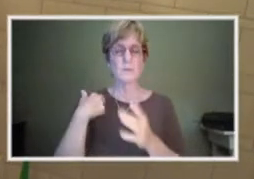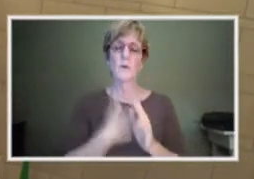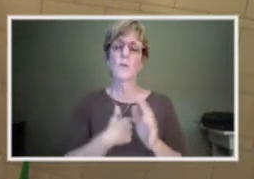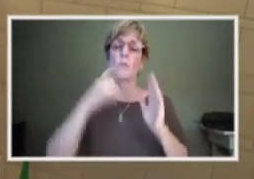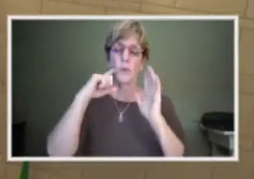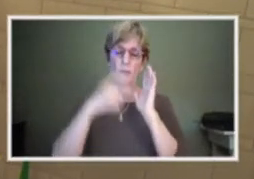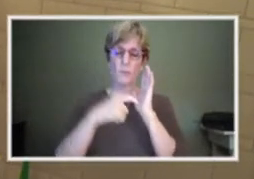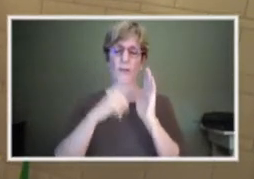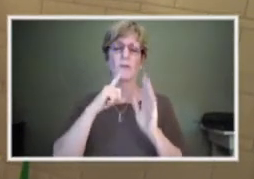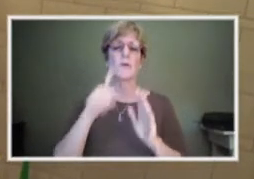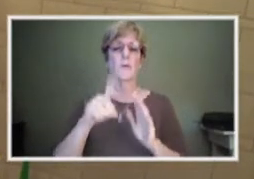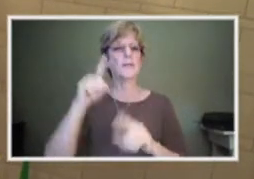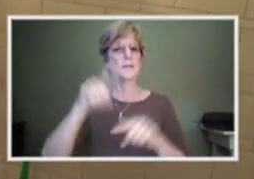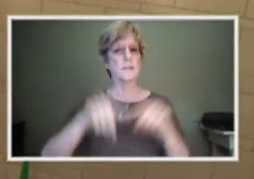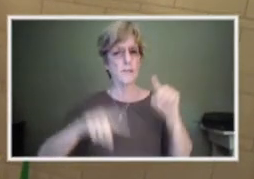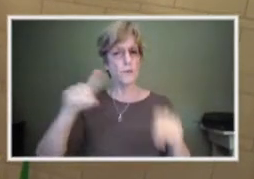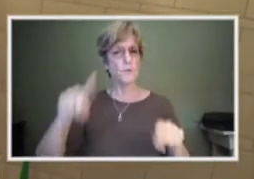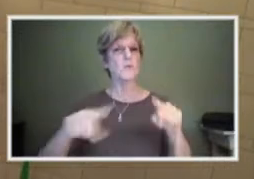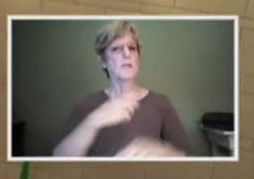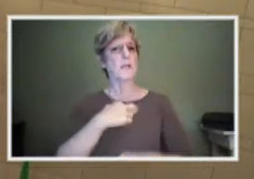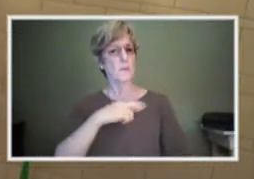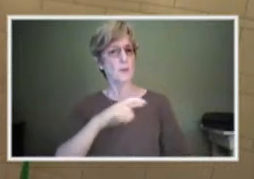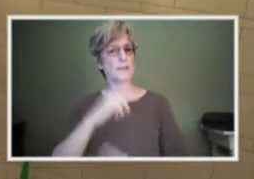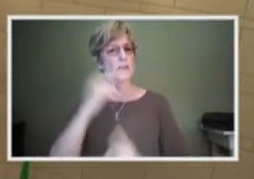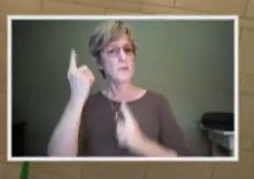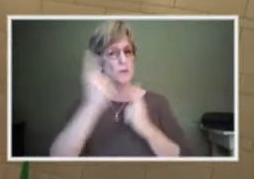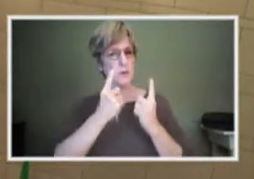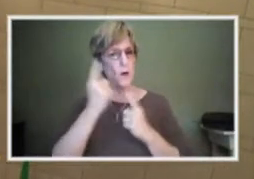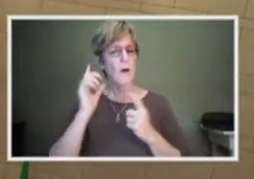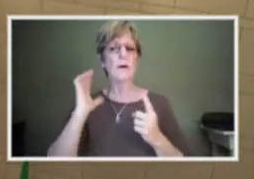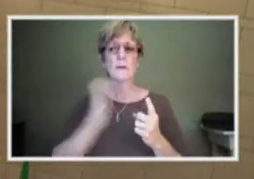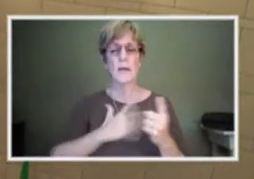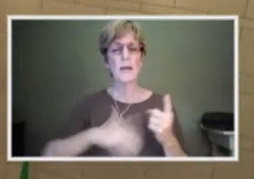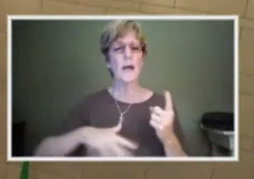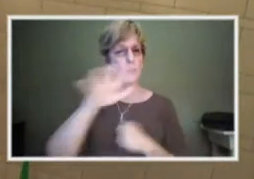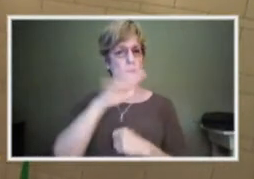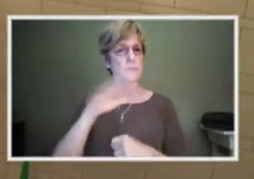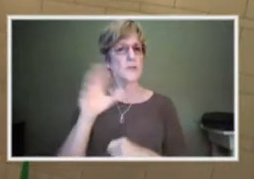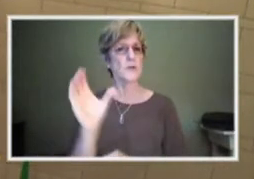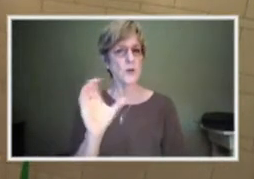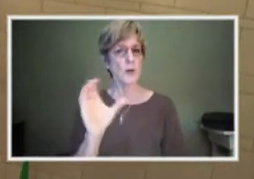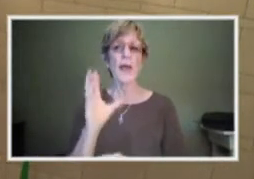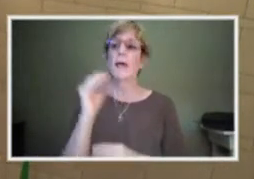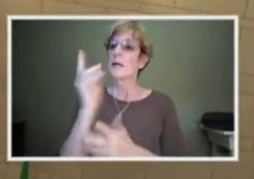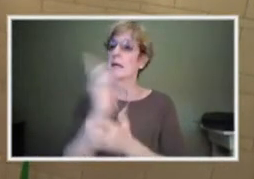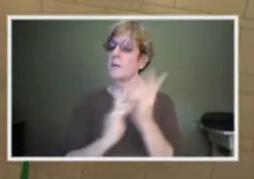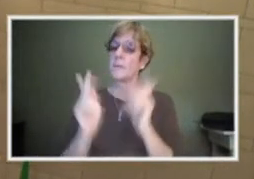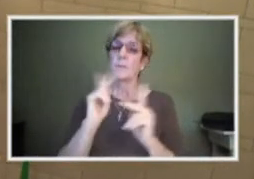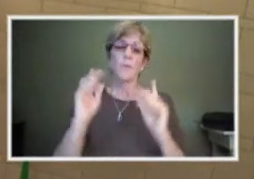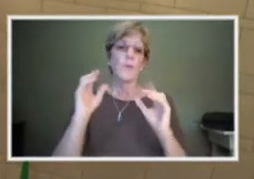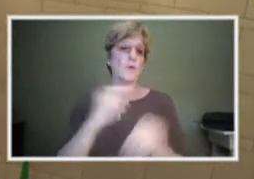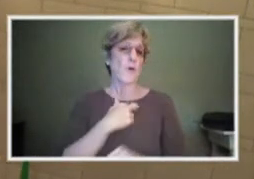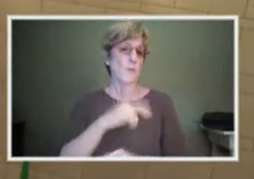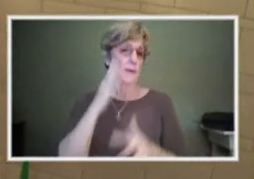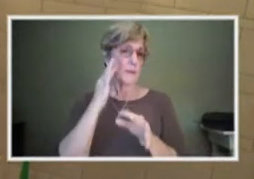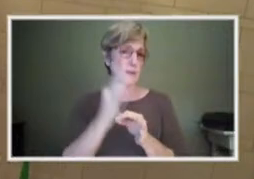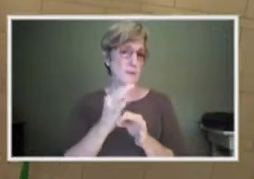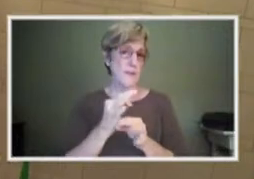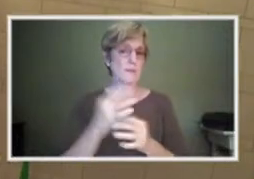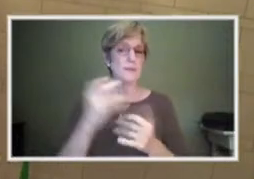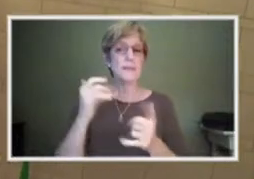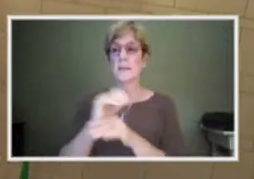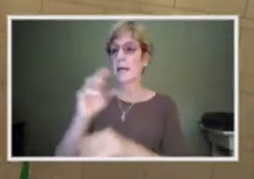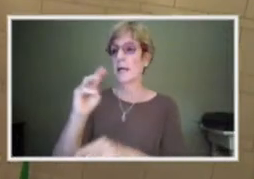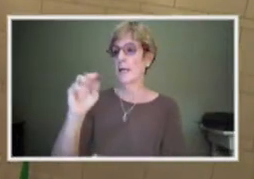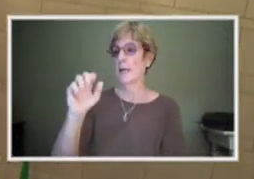is diversity of religious thought in our community, including those without a religious faith. Tonight, Councilmember Mayfield will